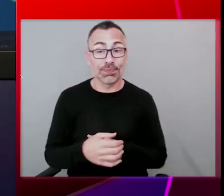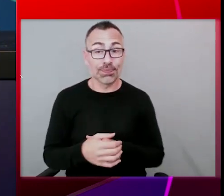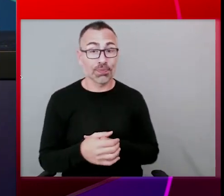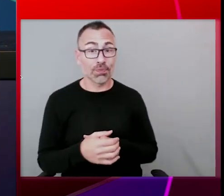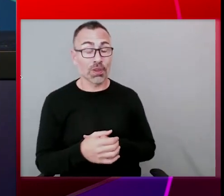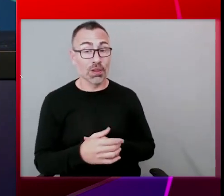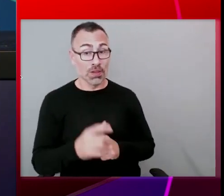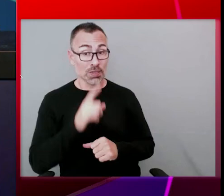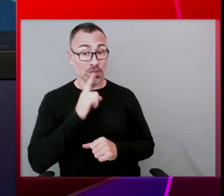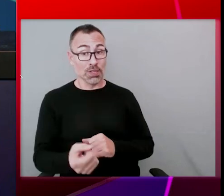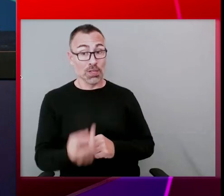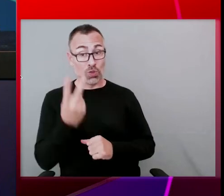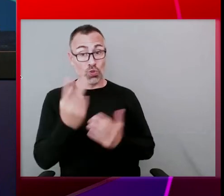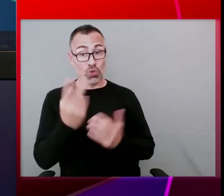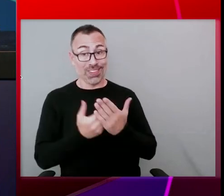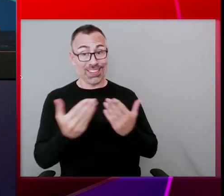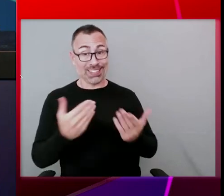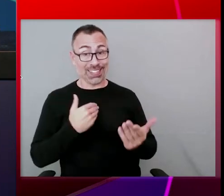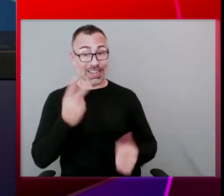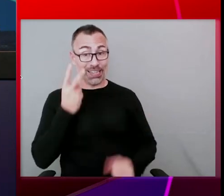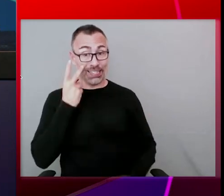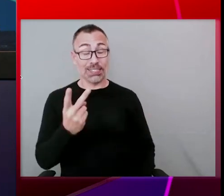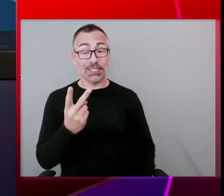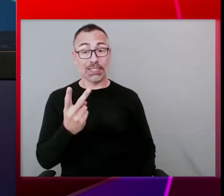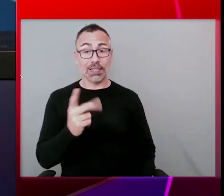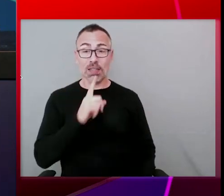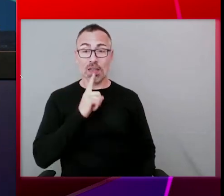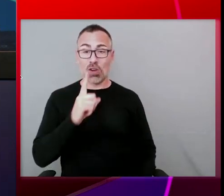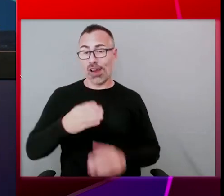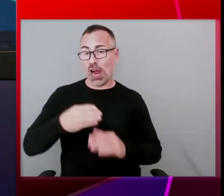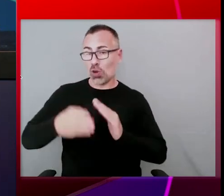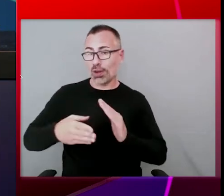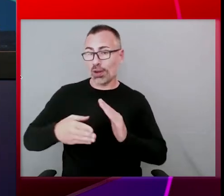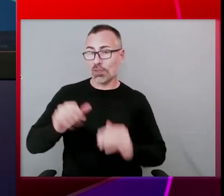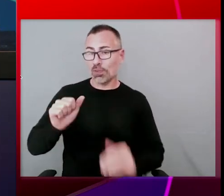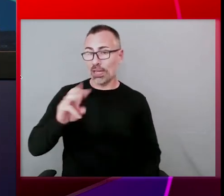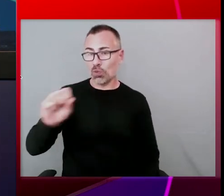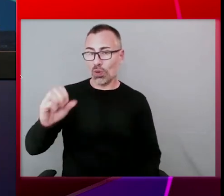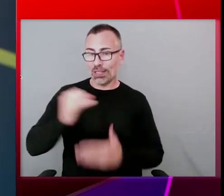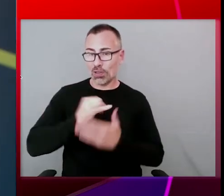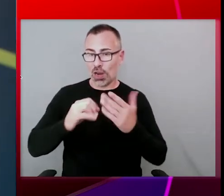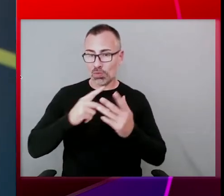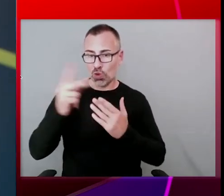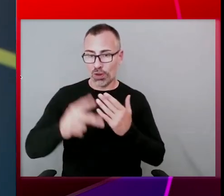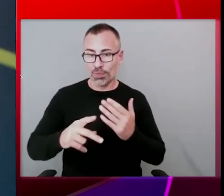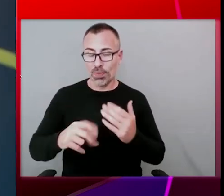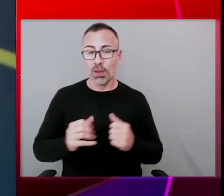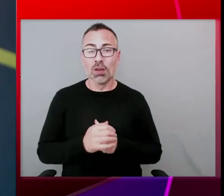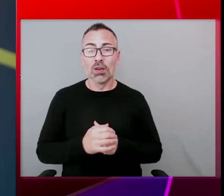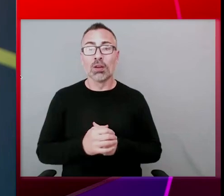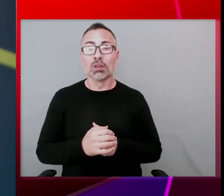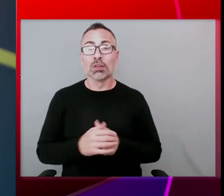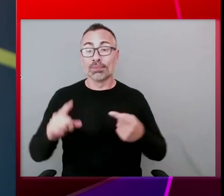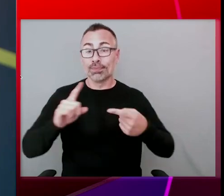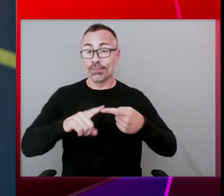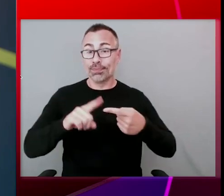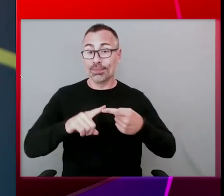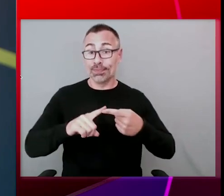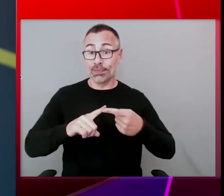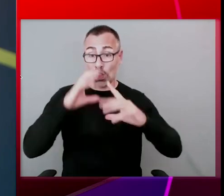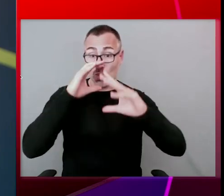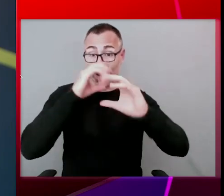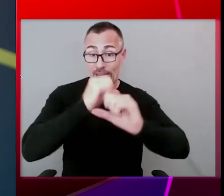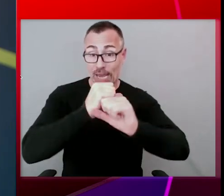really two things that I see that are outcomes from the AWS Arts program, right? So we capture somebody's attention. In